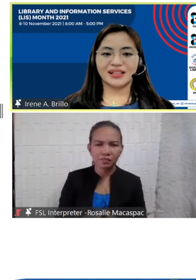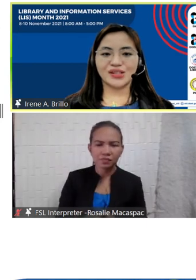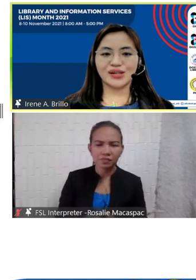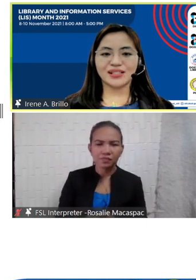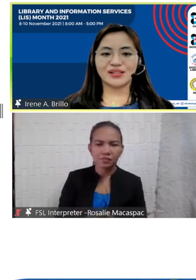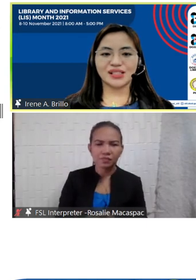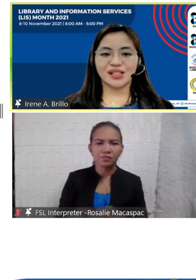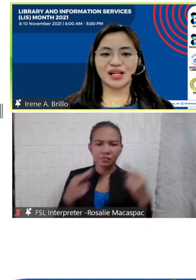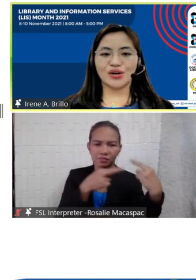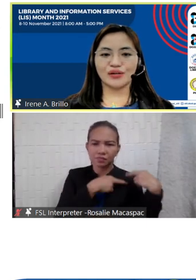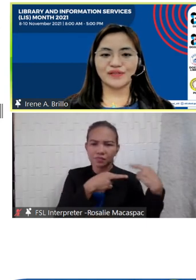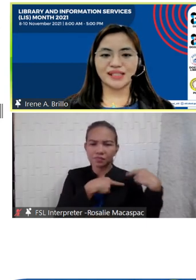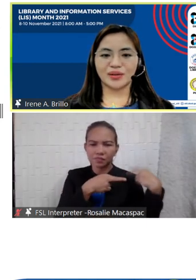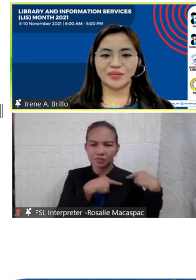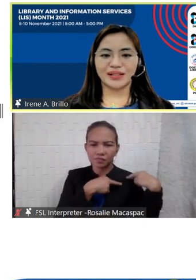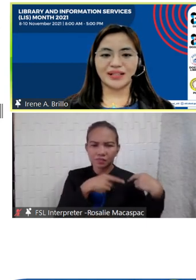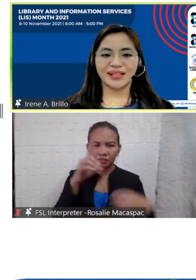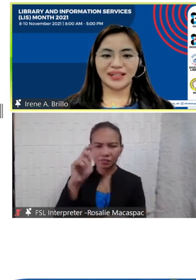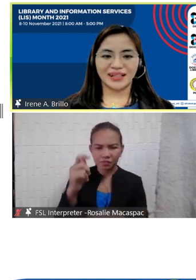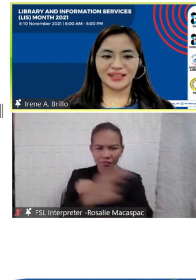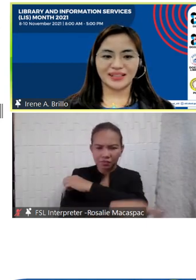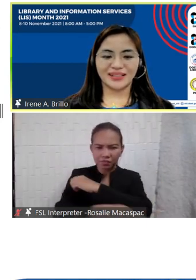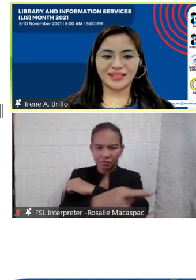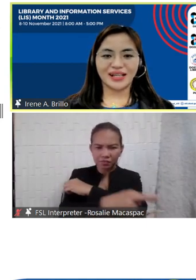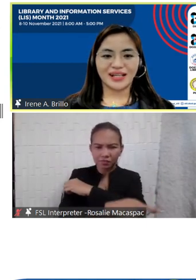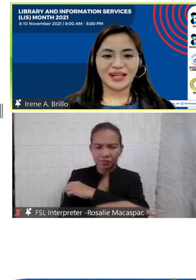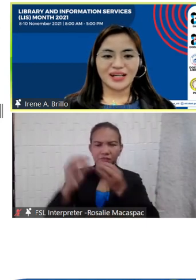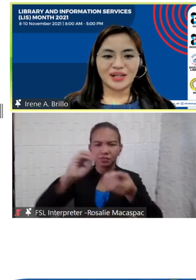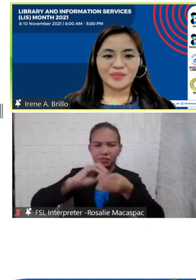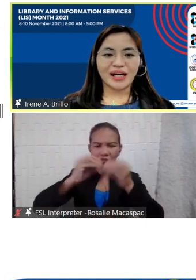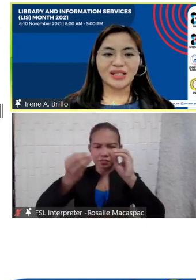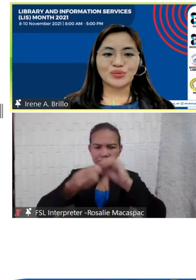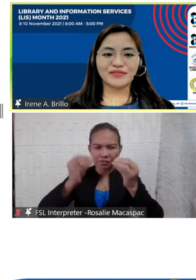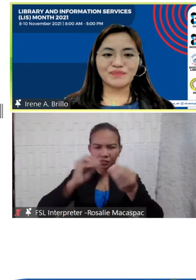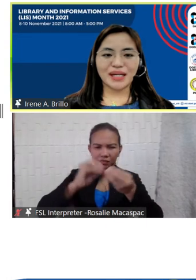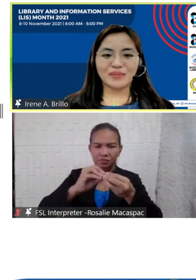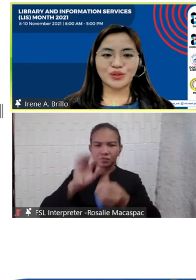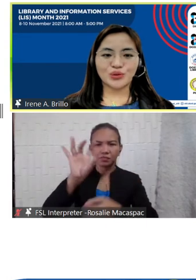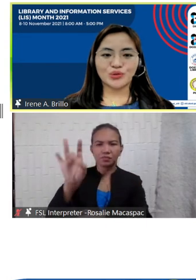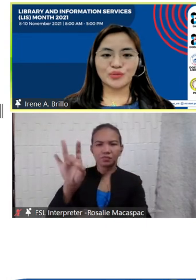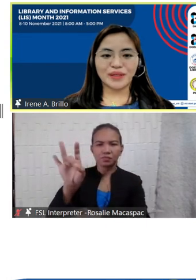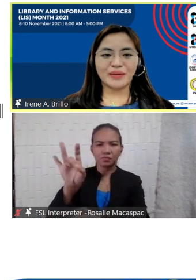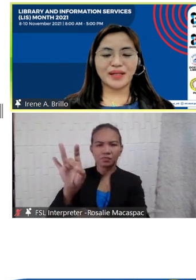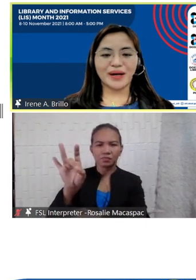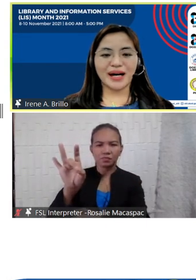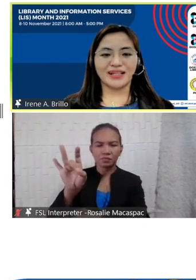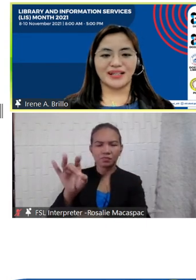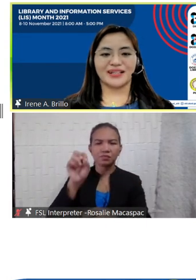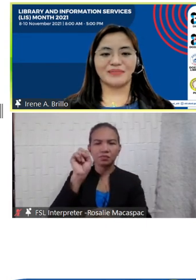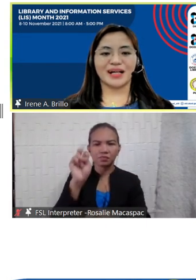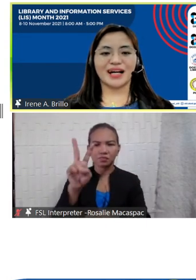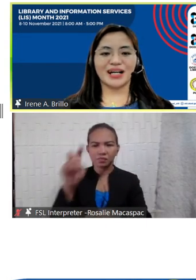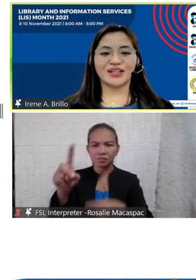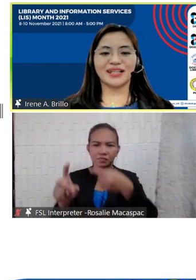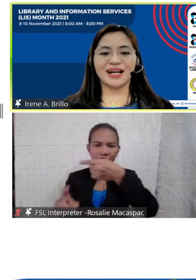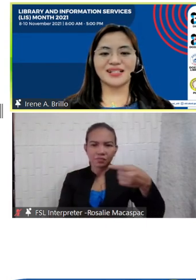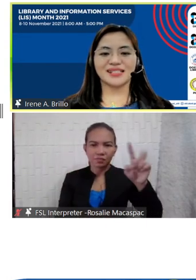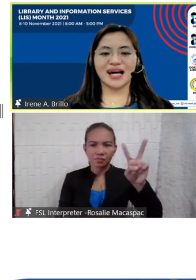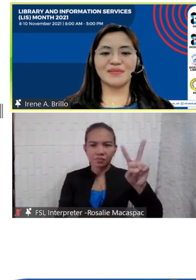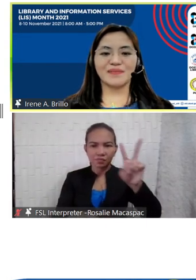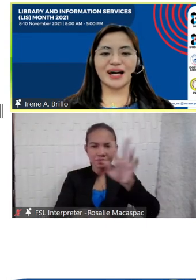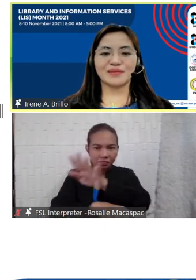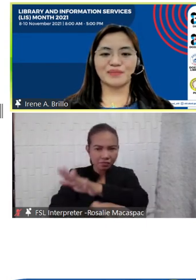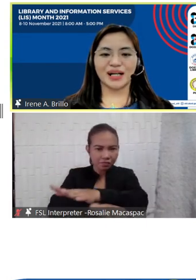under the DOST Regional Office Number 8. By 12 p.m. to 2 p.m. naman, magkakaroon